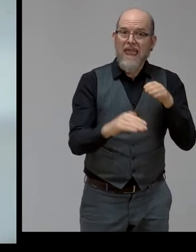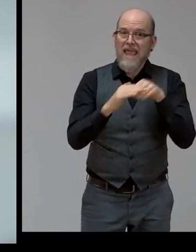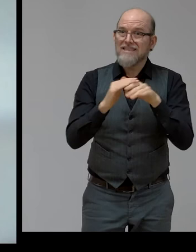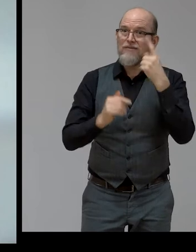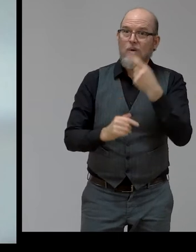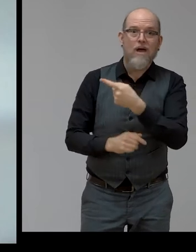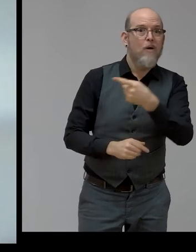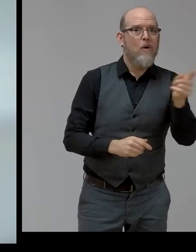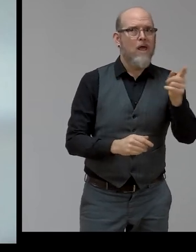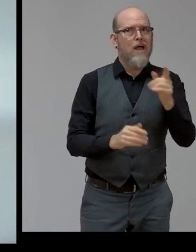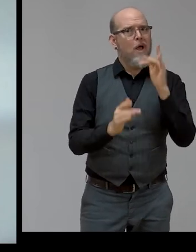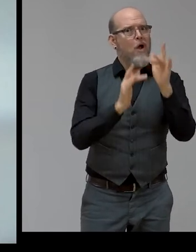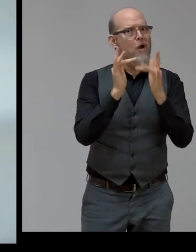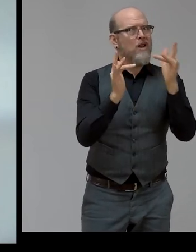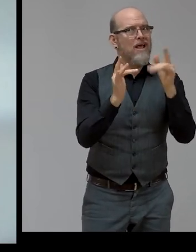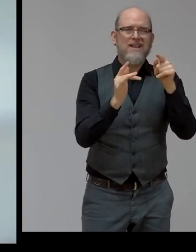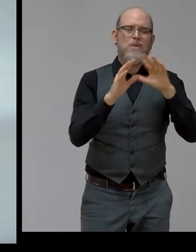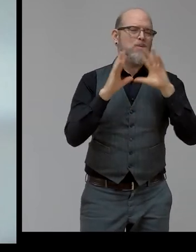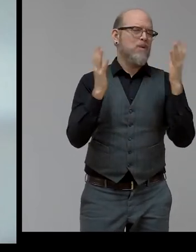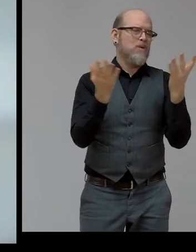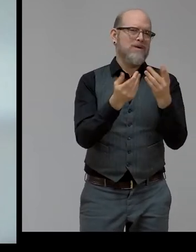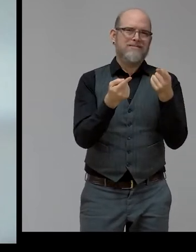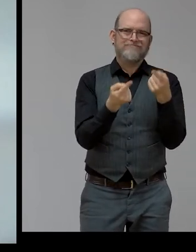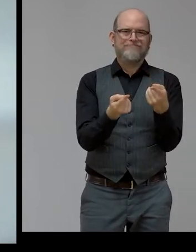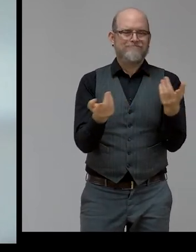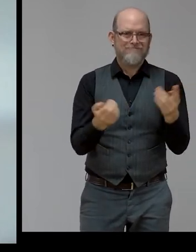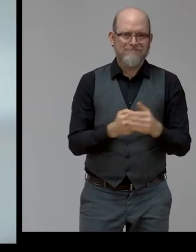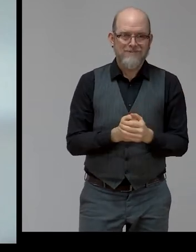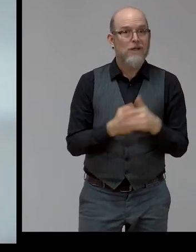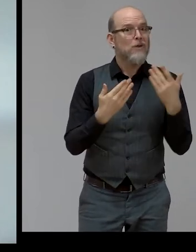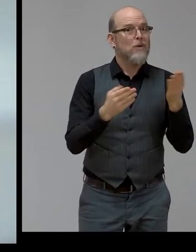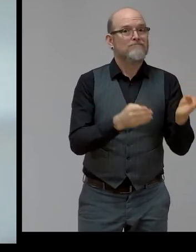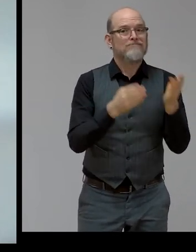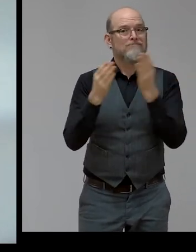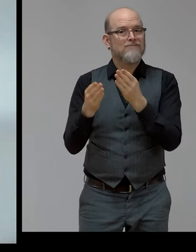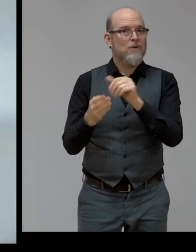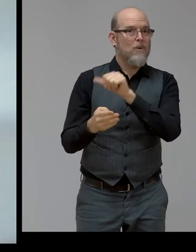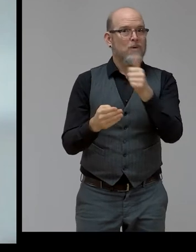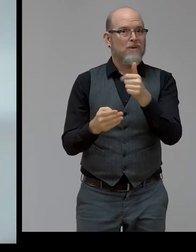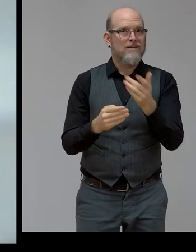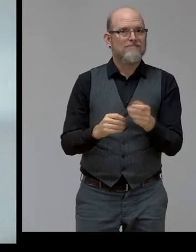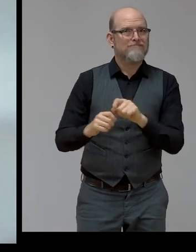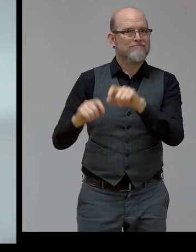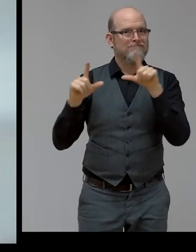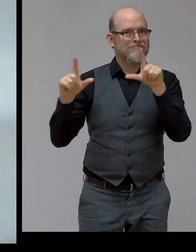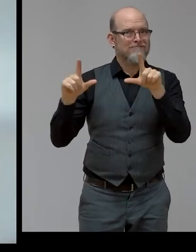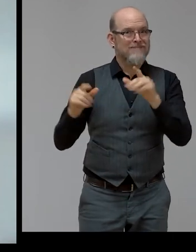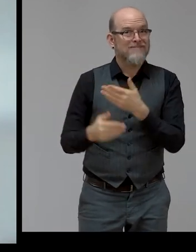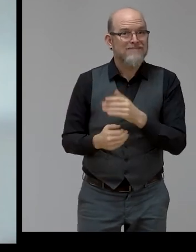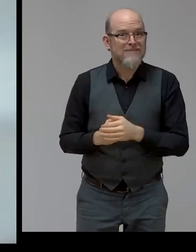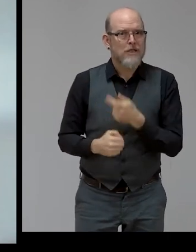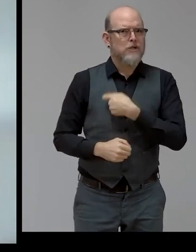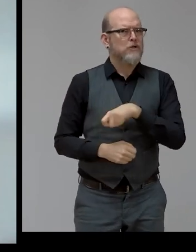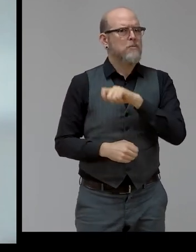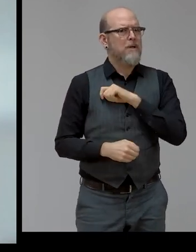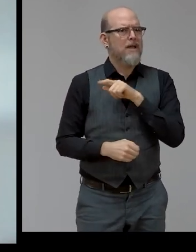online world. And I would like now to introduce our second speaker. So we pass from Spain to Turkey.